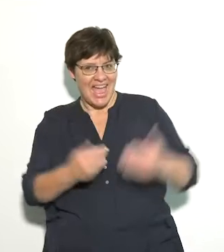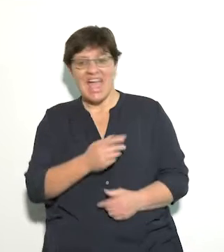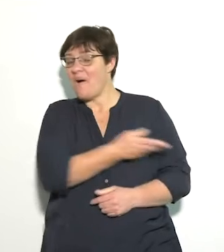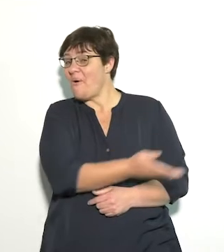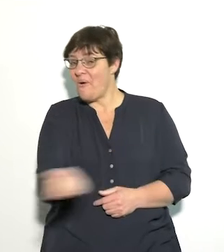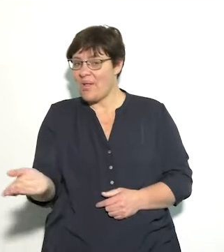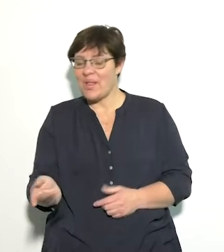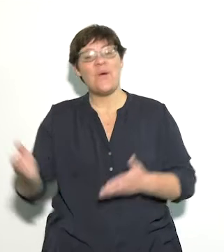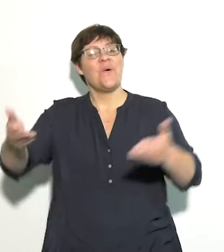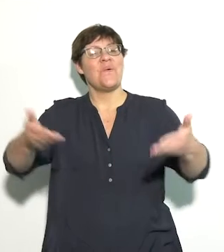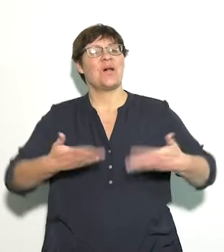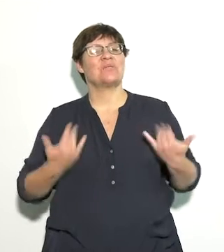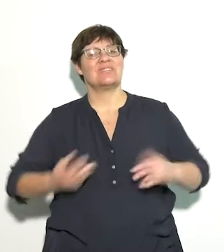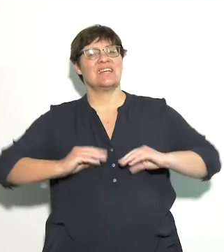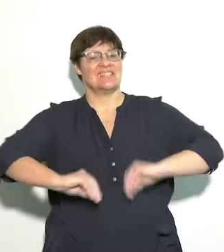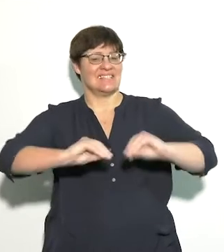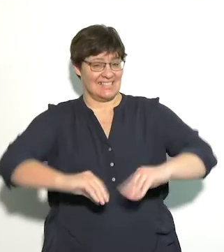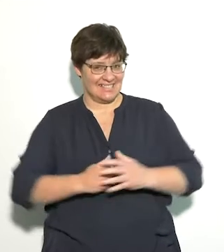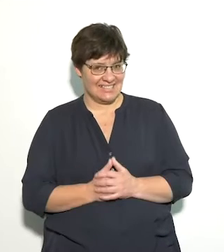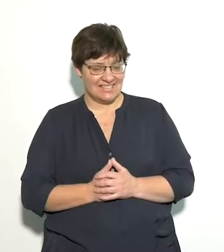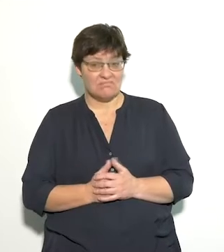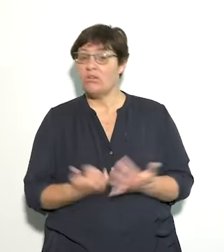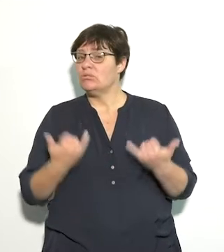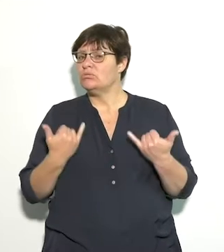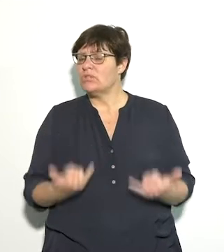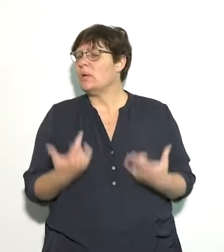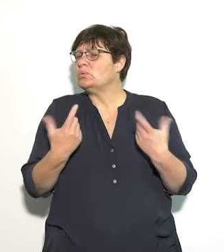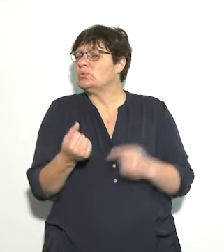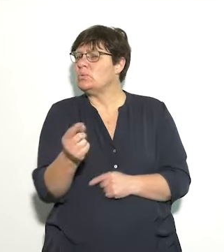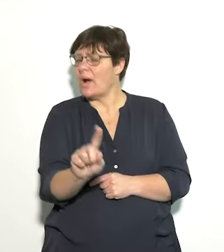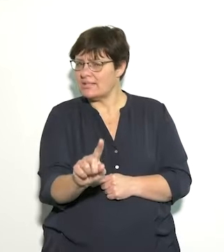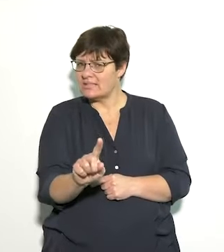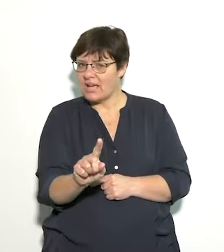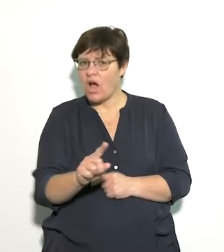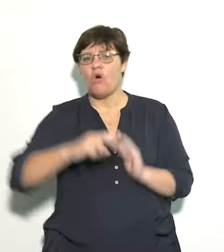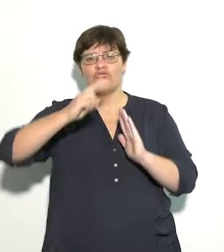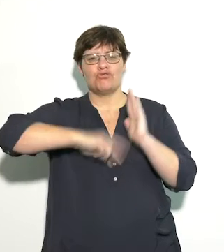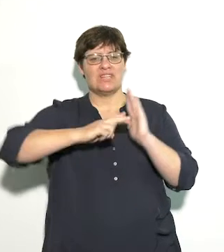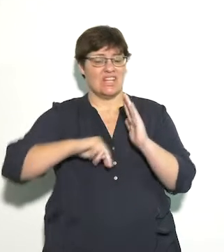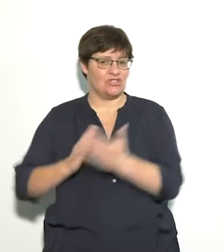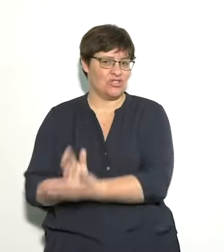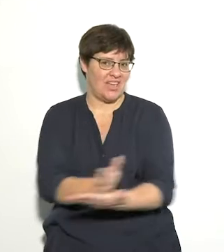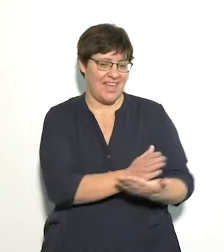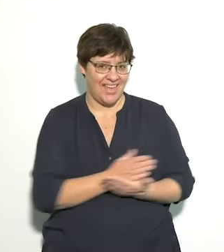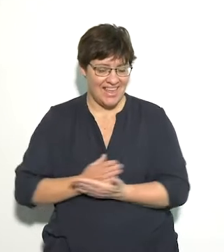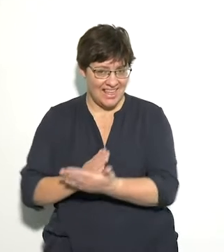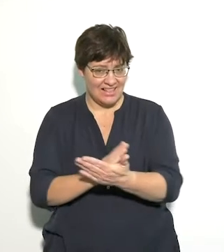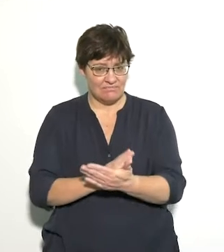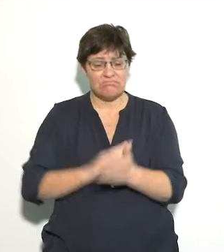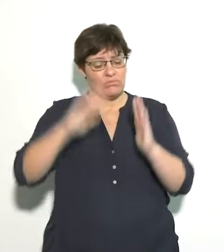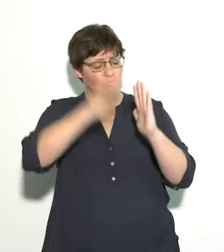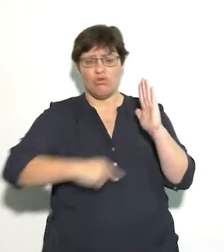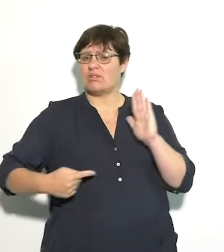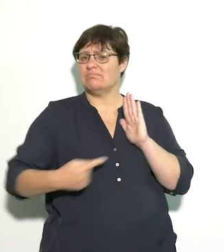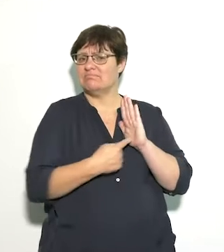Hello everyone, and welcome to today's lesson. Today we are going to do shared reading, and the story that we are going to